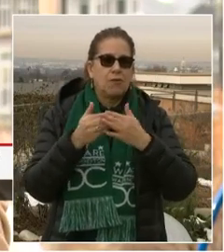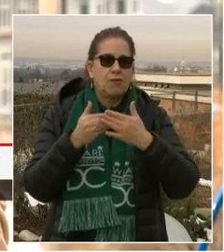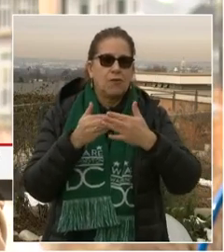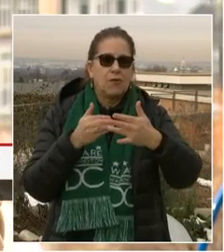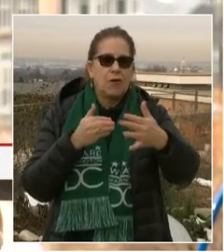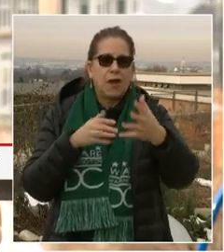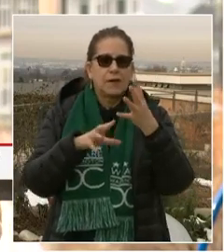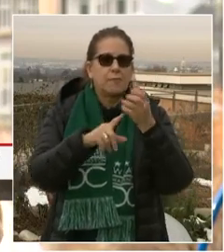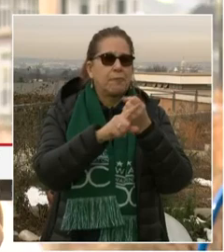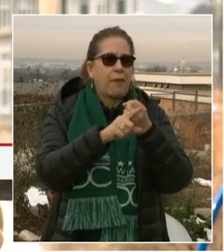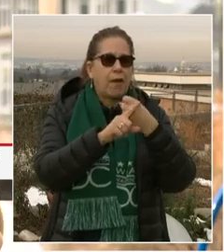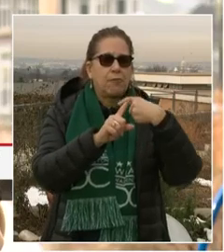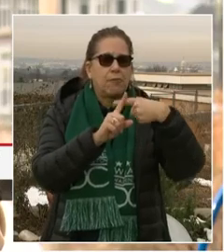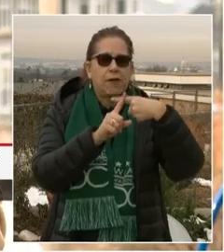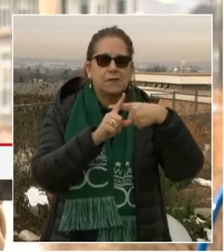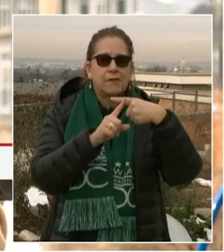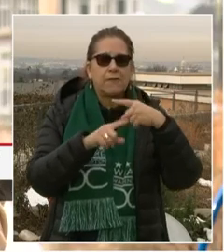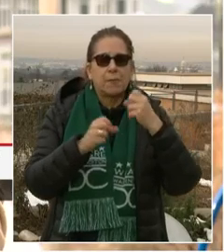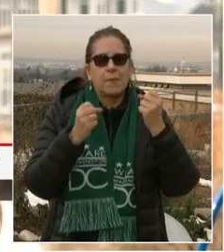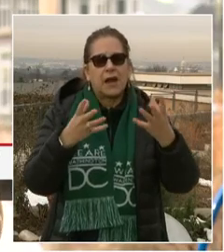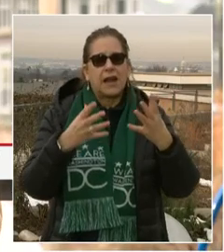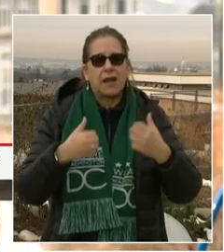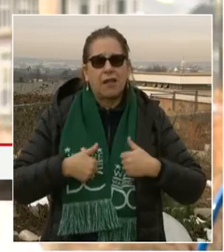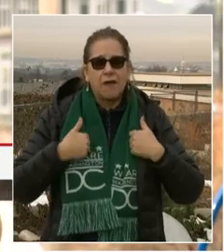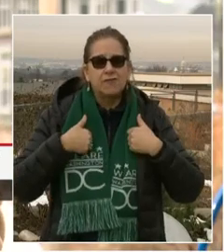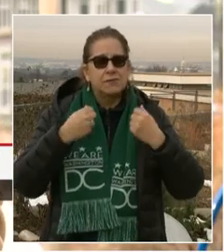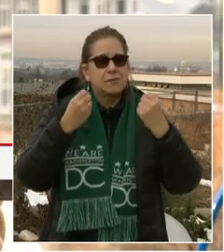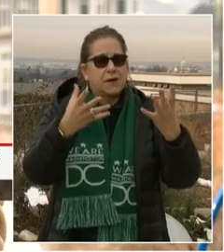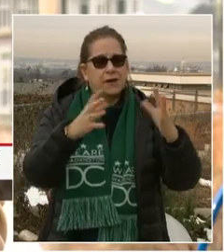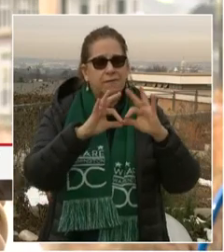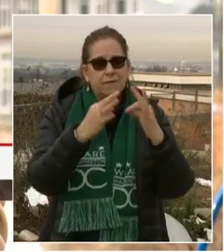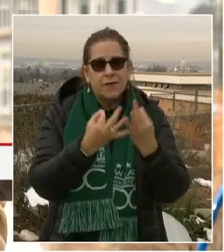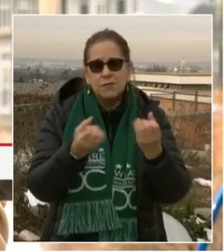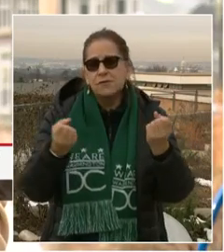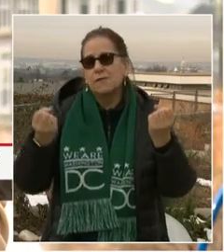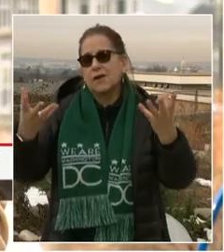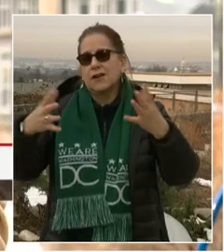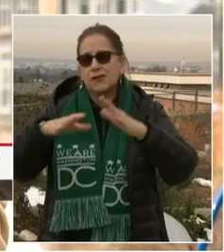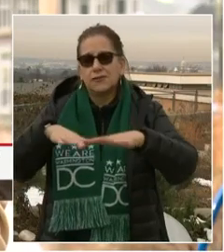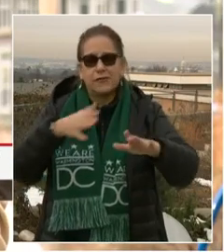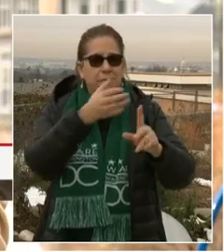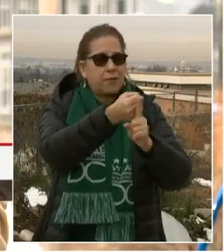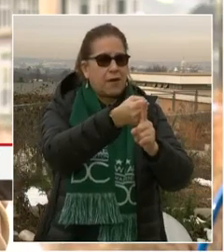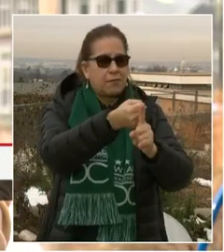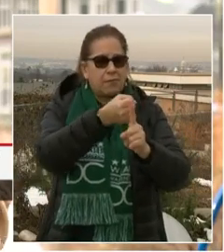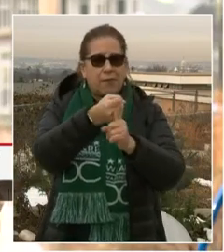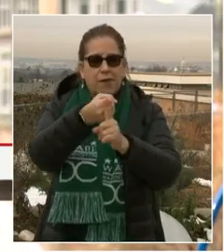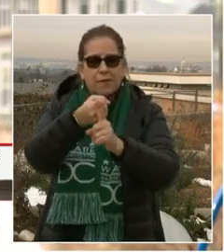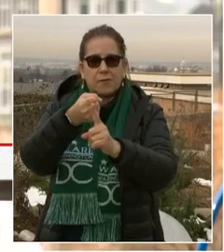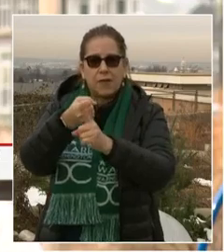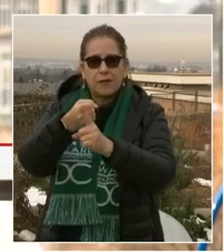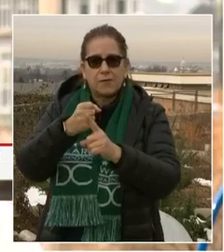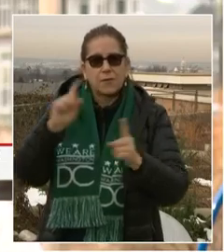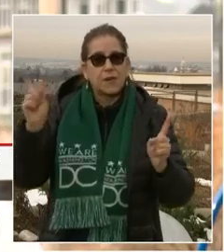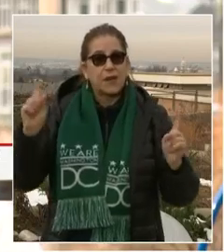to the reality of a city of the Washington where every resident can thrive. Thank you.